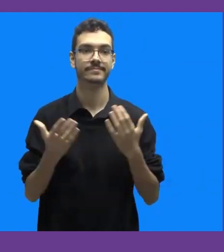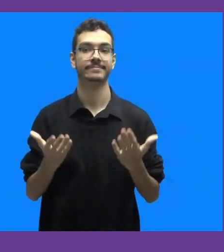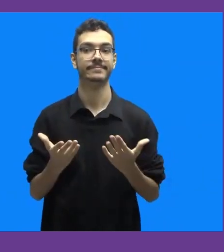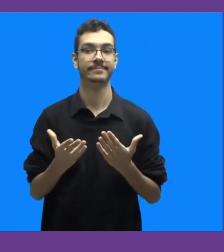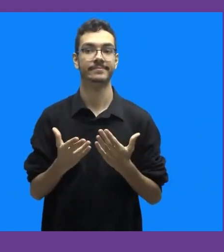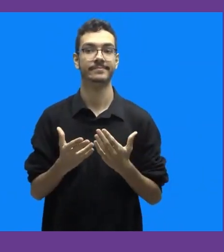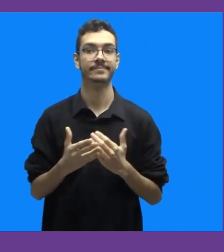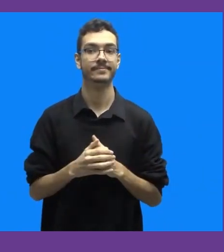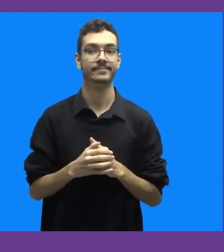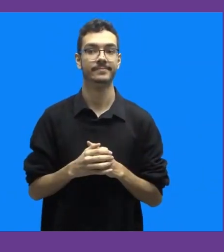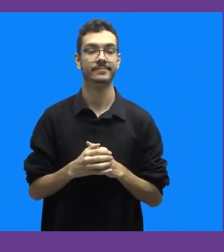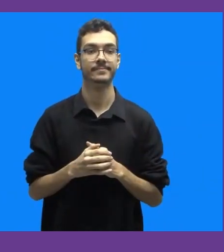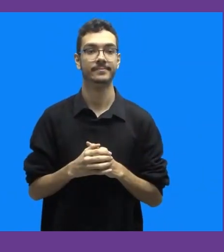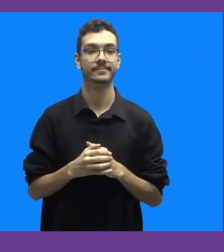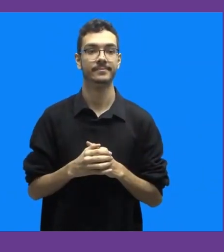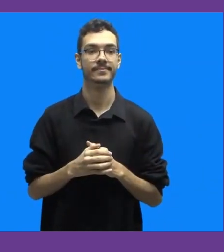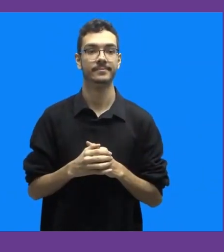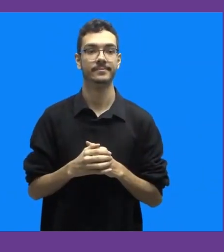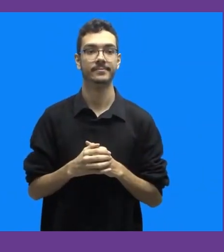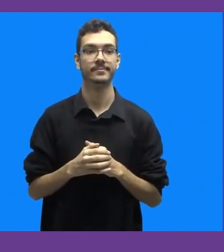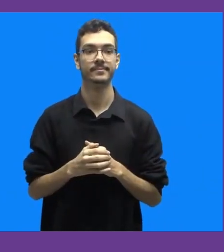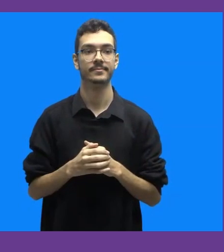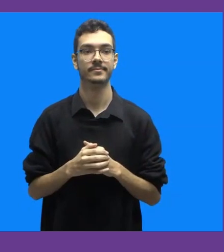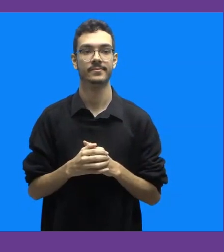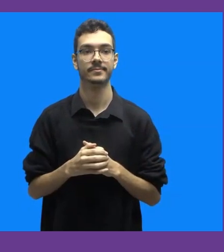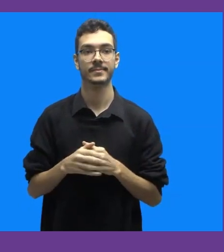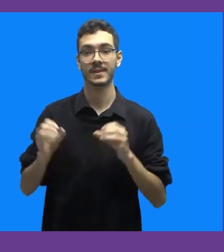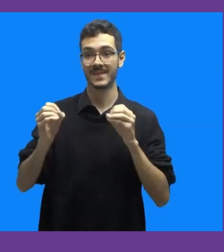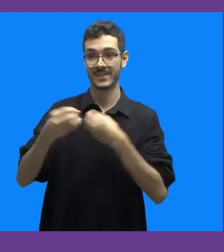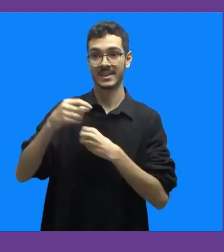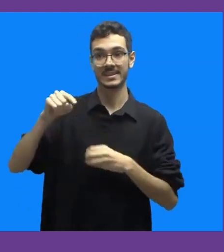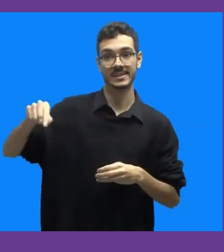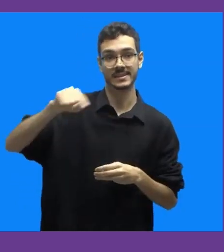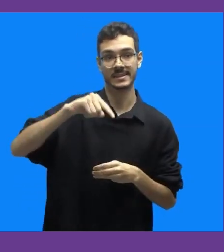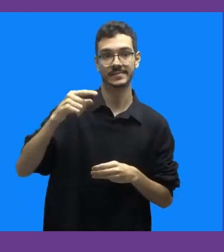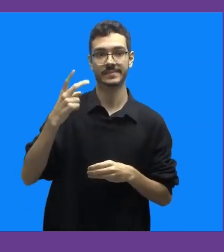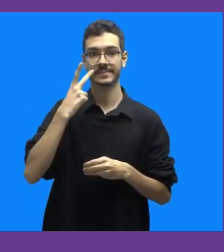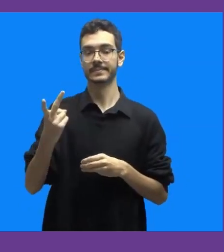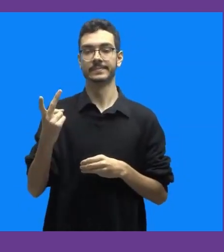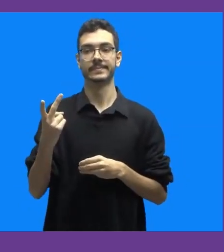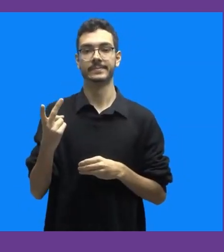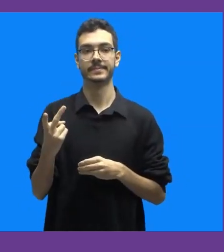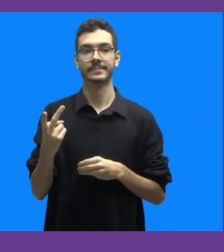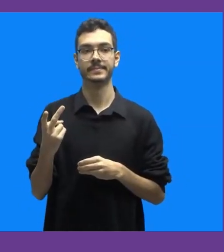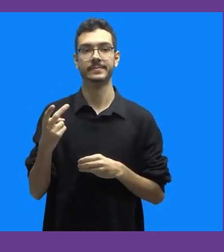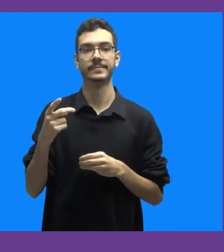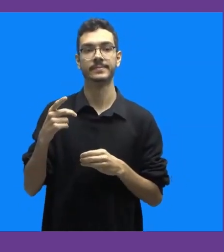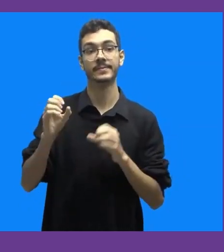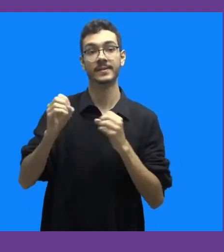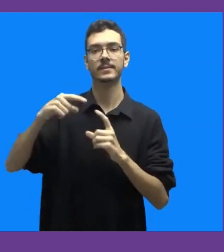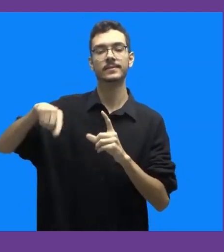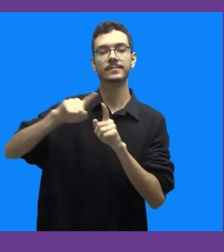that. So is that your experience? And also maybe you can tell us what innovative tools you have created to